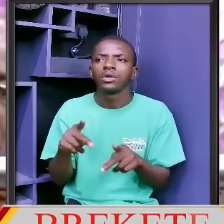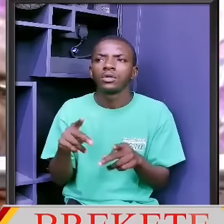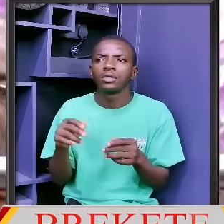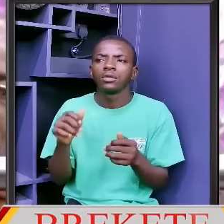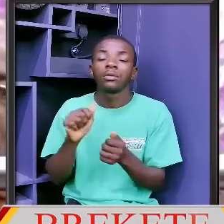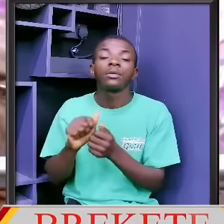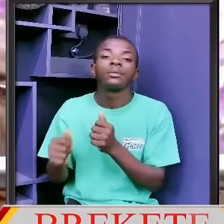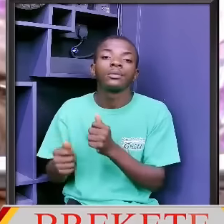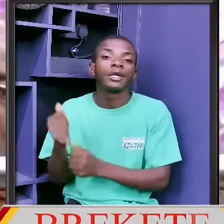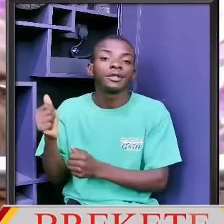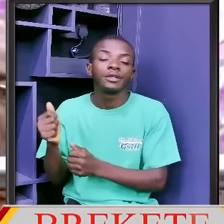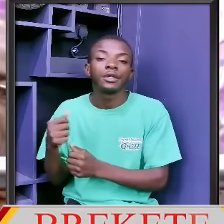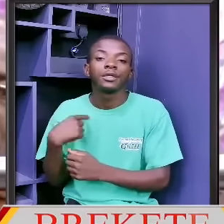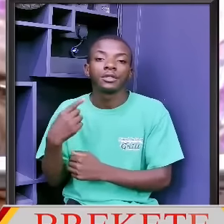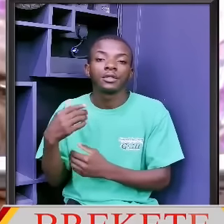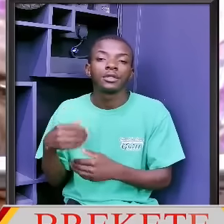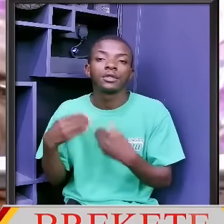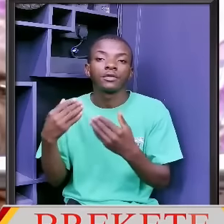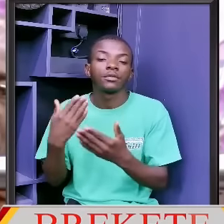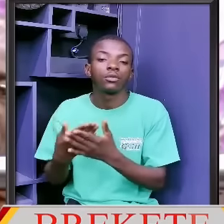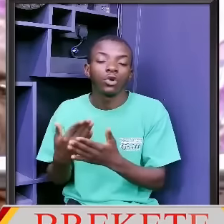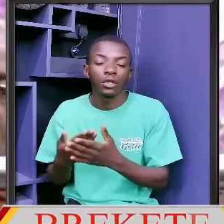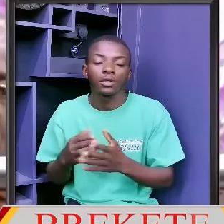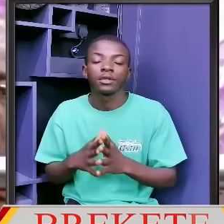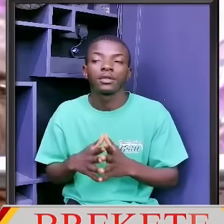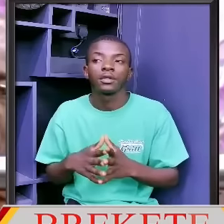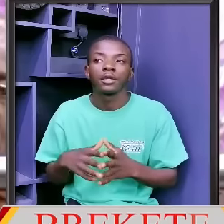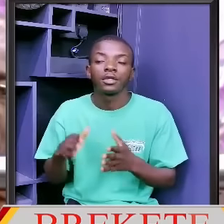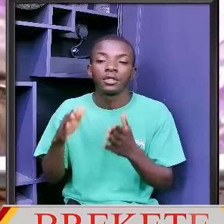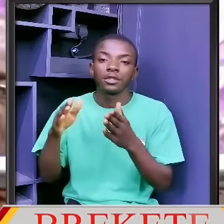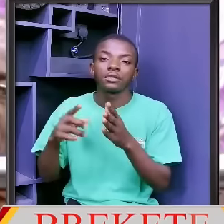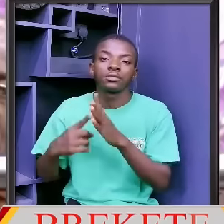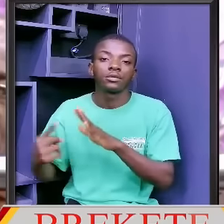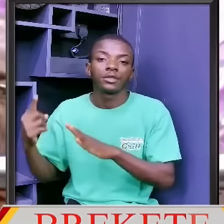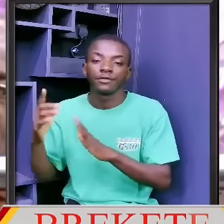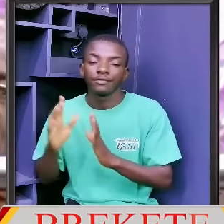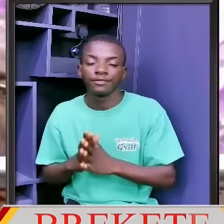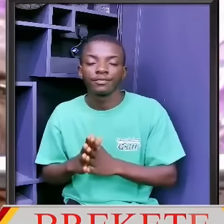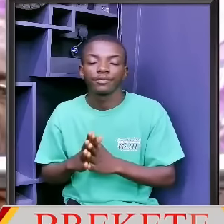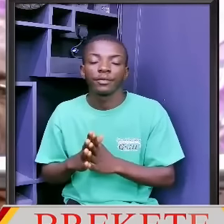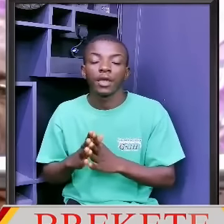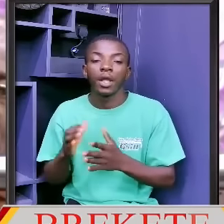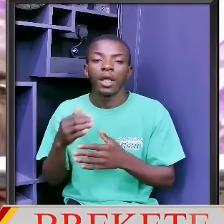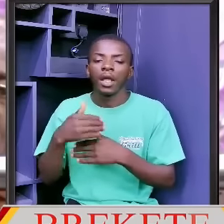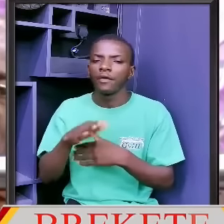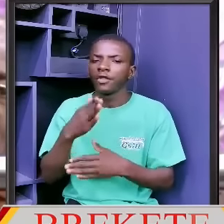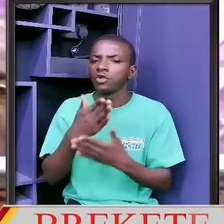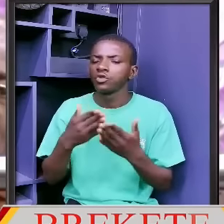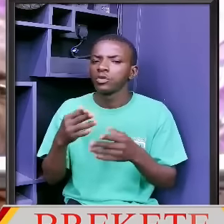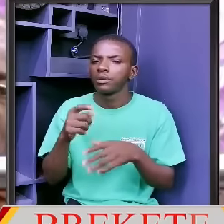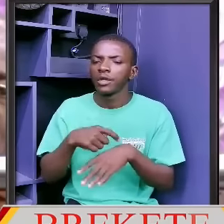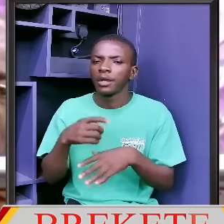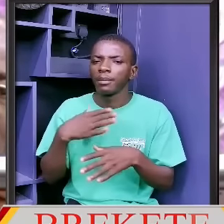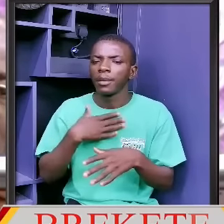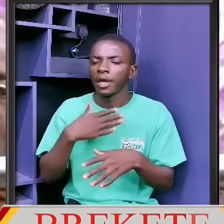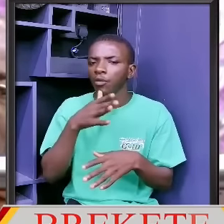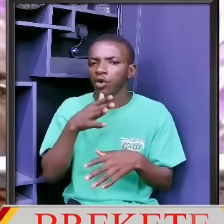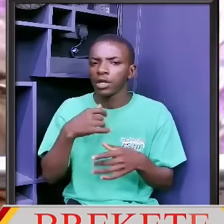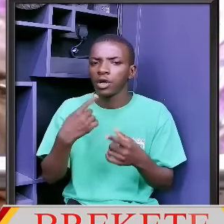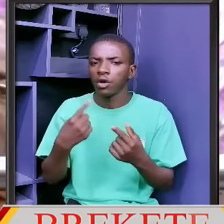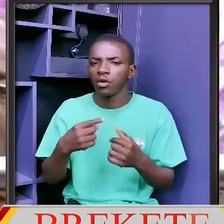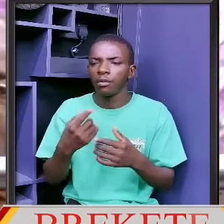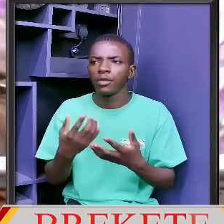don't pass. And I gave her the money. She left. So after some time, my mommy and I came